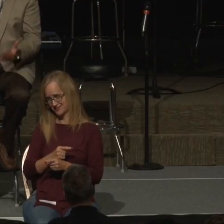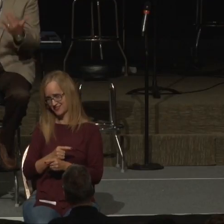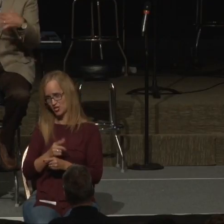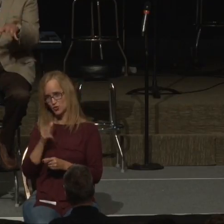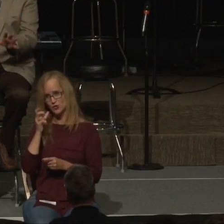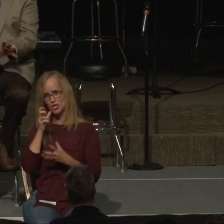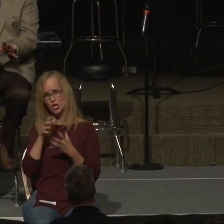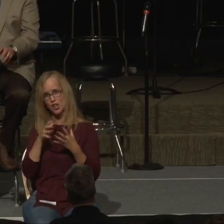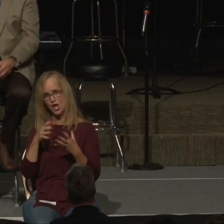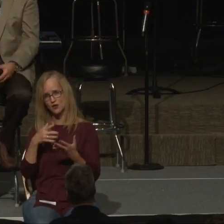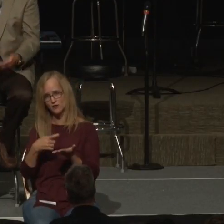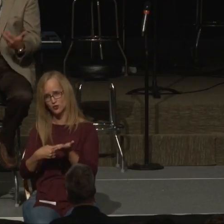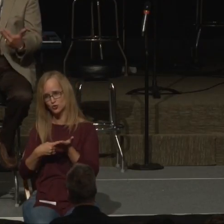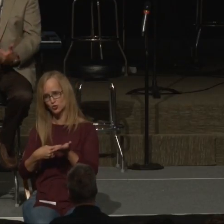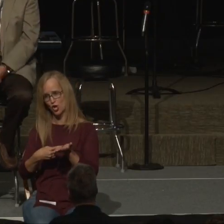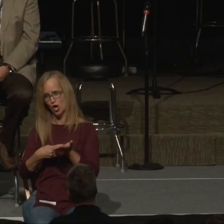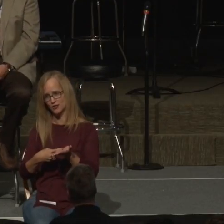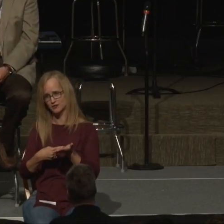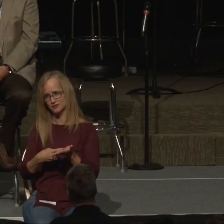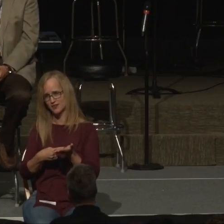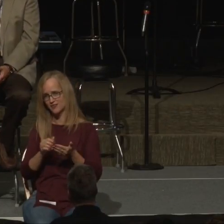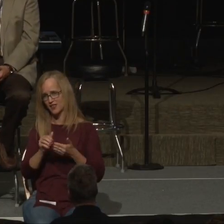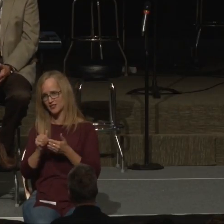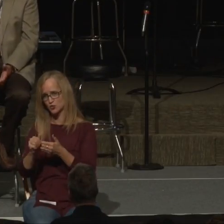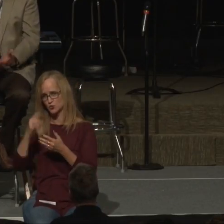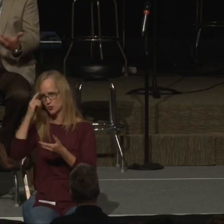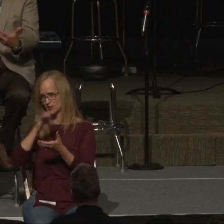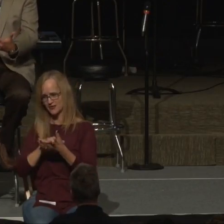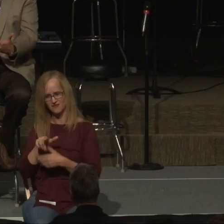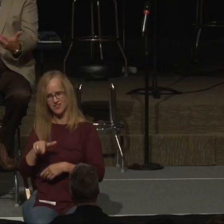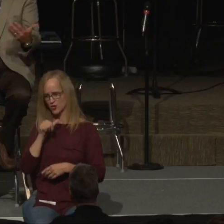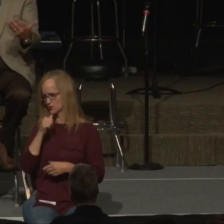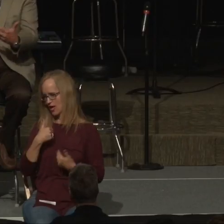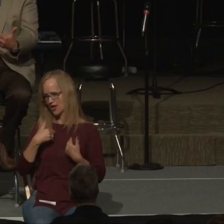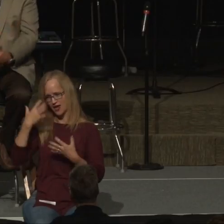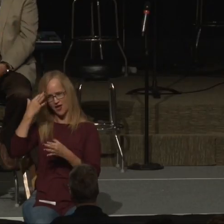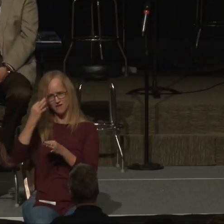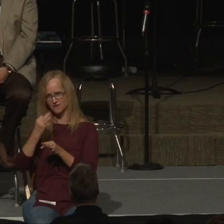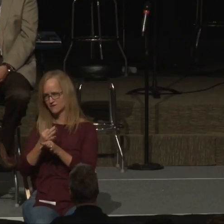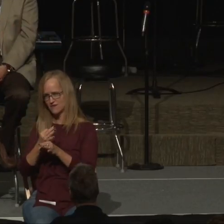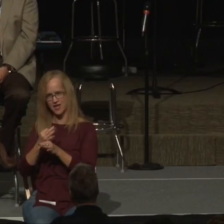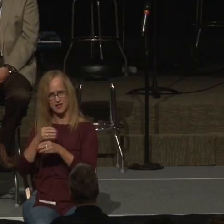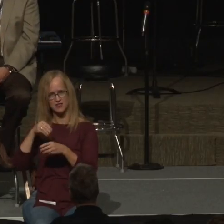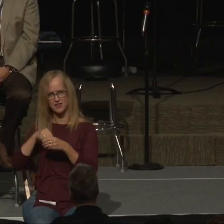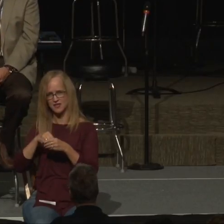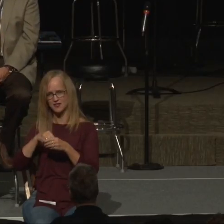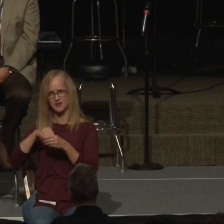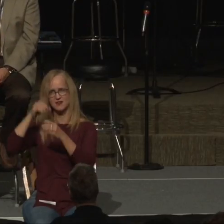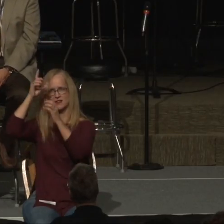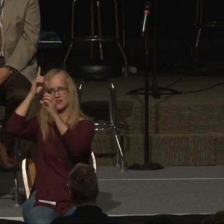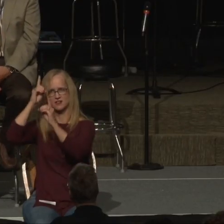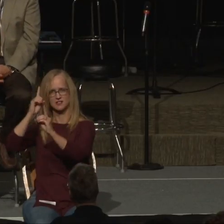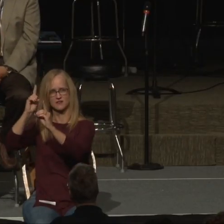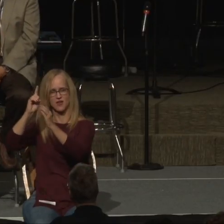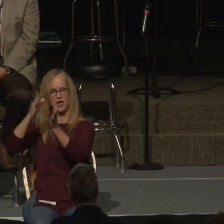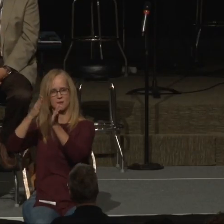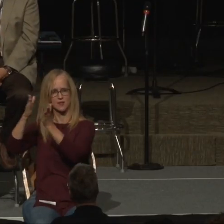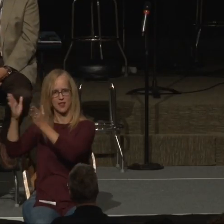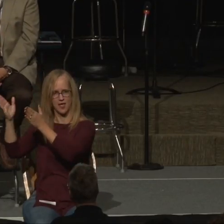you hear a lot of talk that might lead you to believe they don't have much faith in the divine plan.